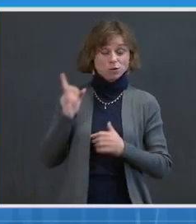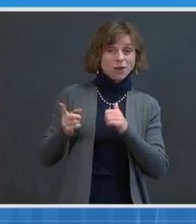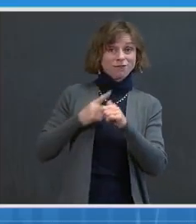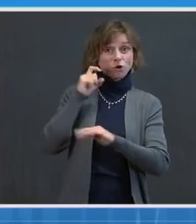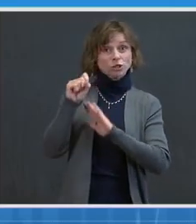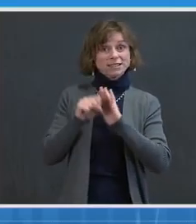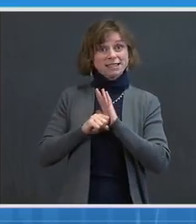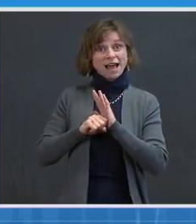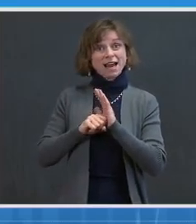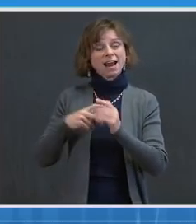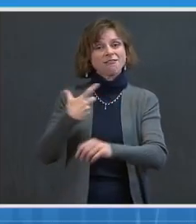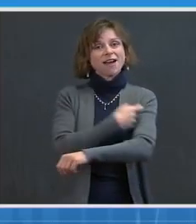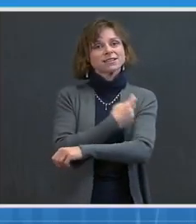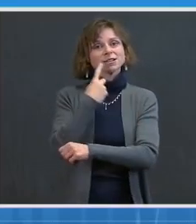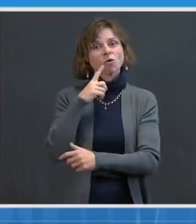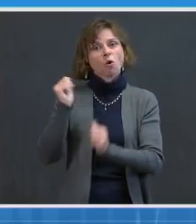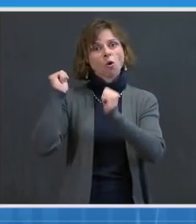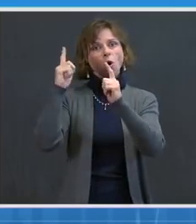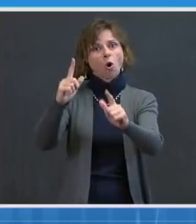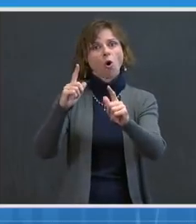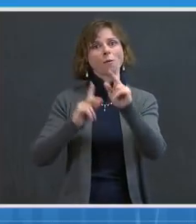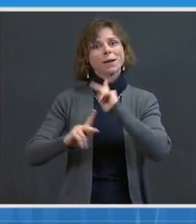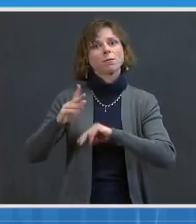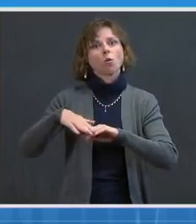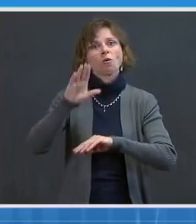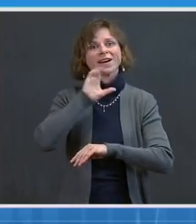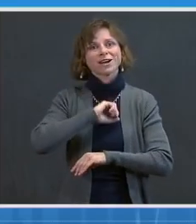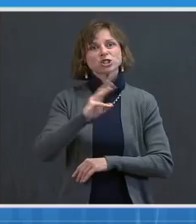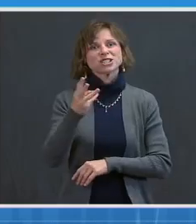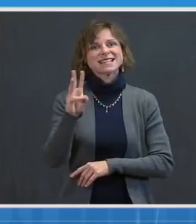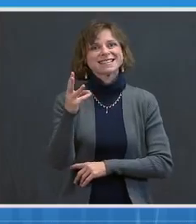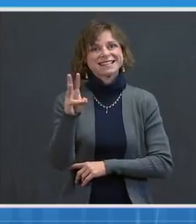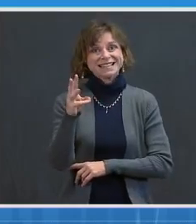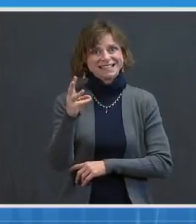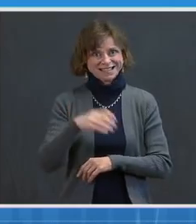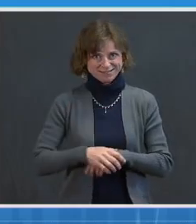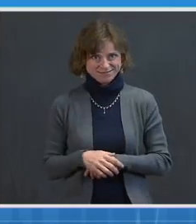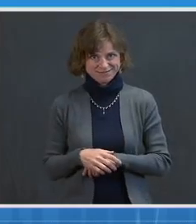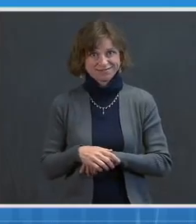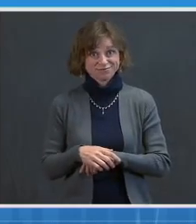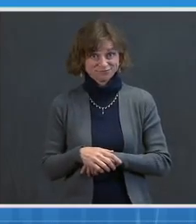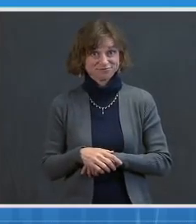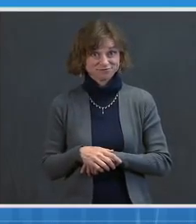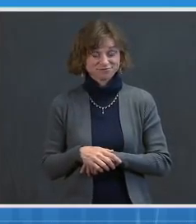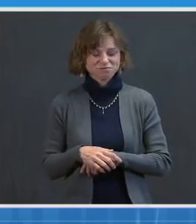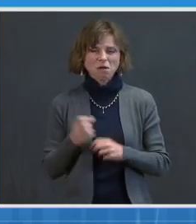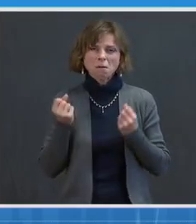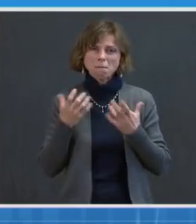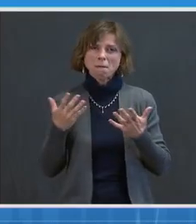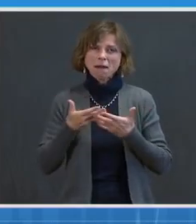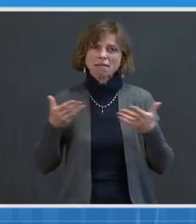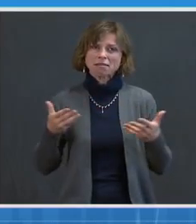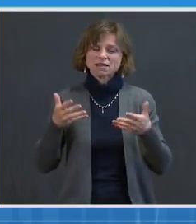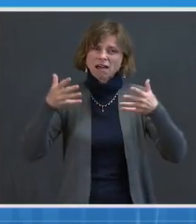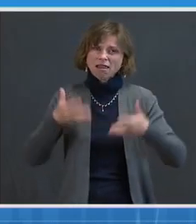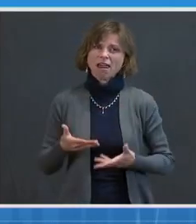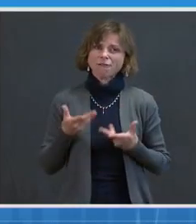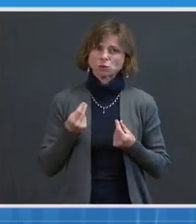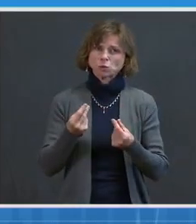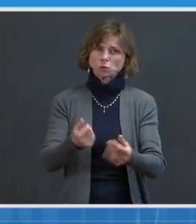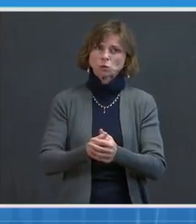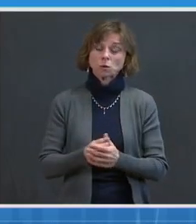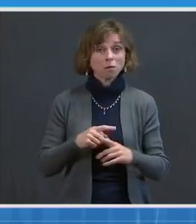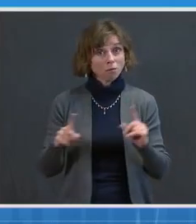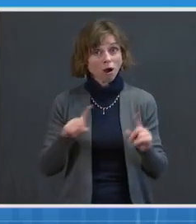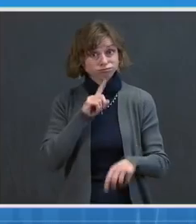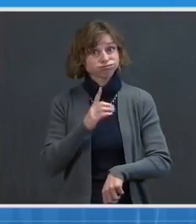to all people over the age of 16. There are many steps left in the path, but we are making progress.